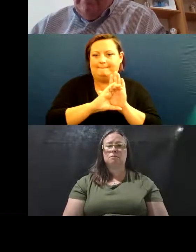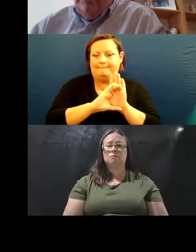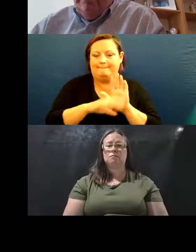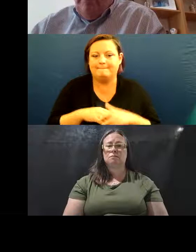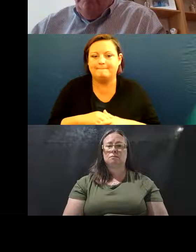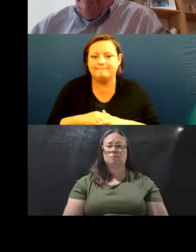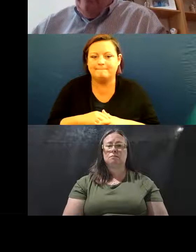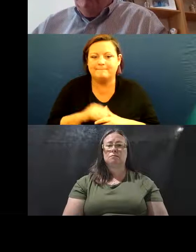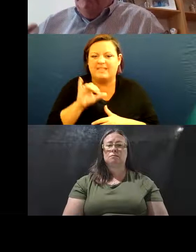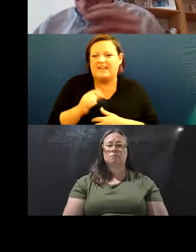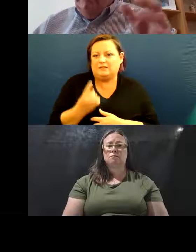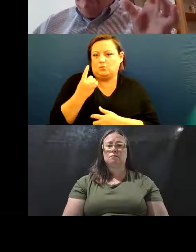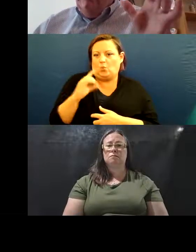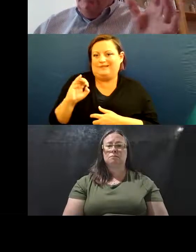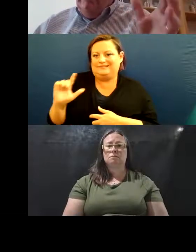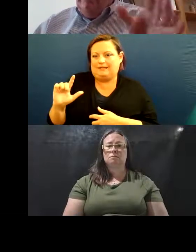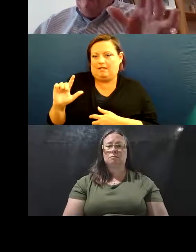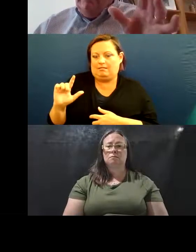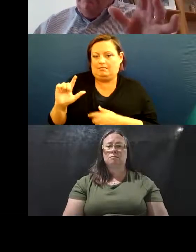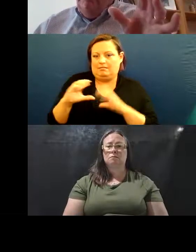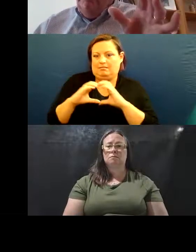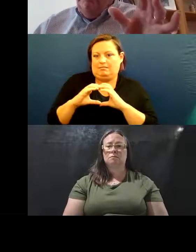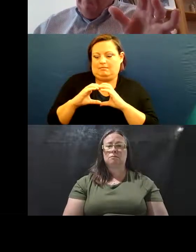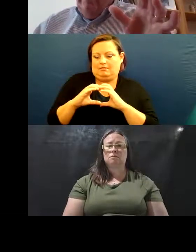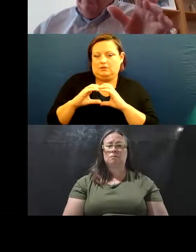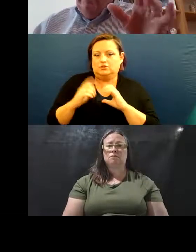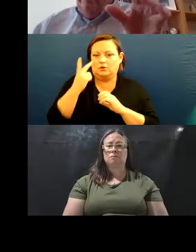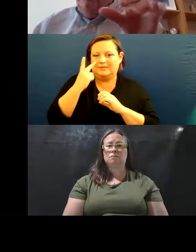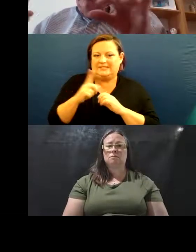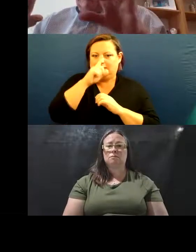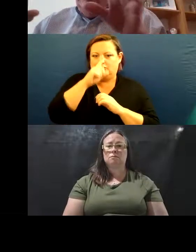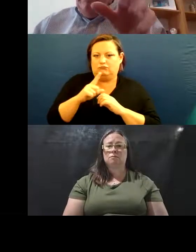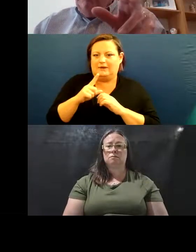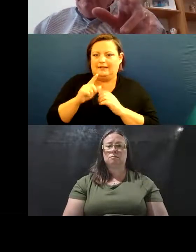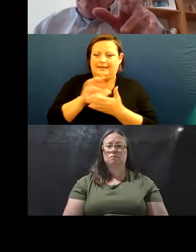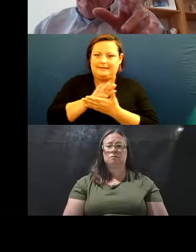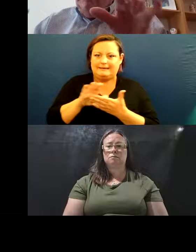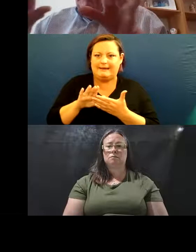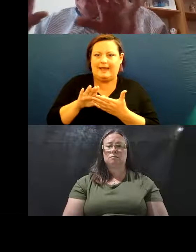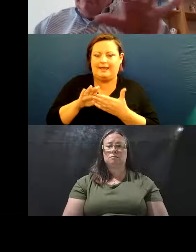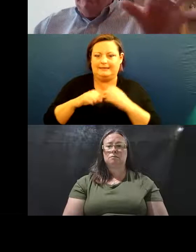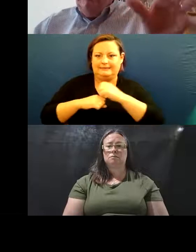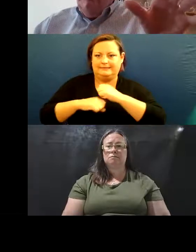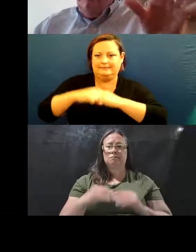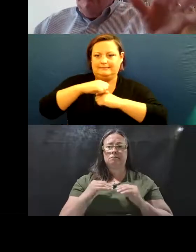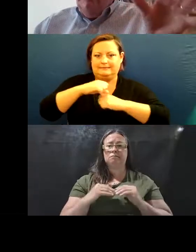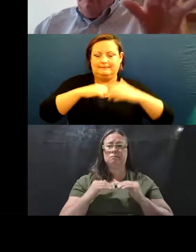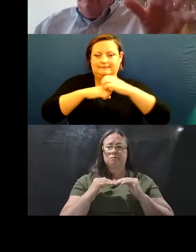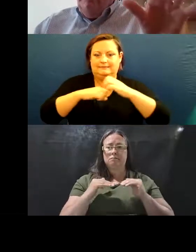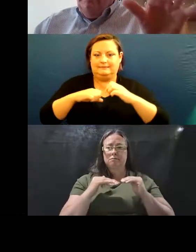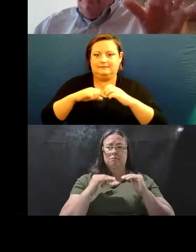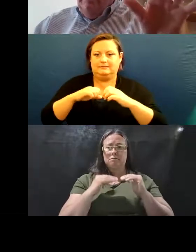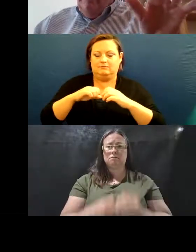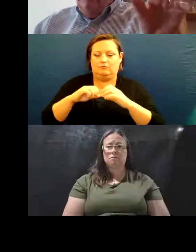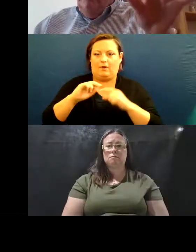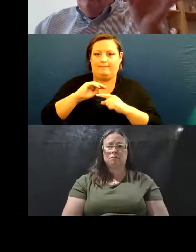That's a single cell. And so you see this really nice scaffold that surrounds the nucleus and projects out to the